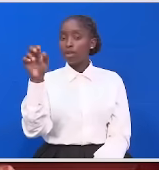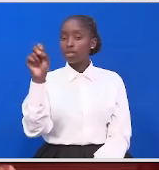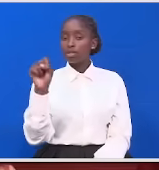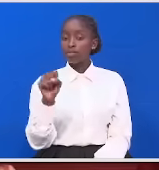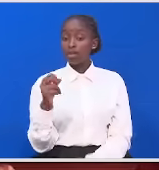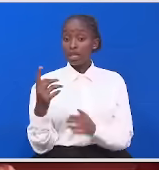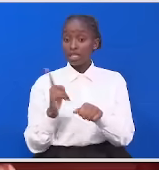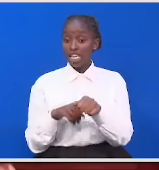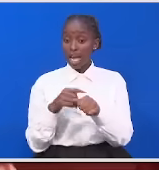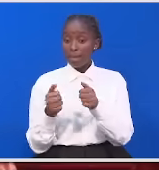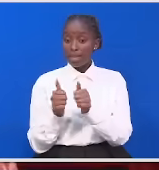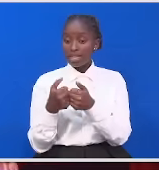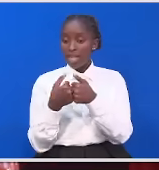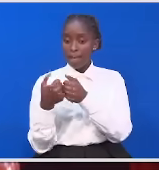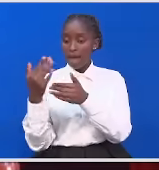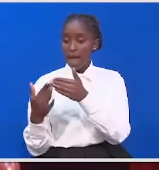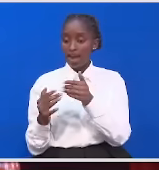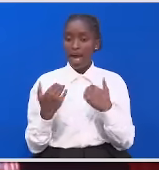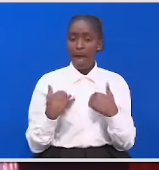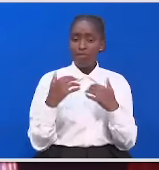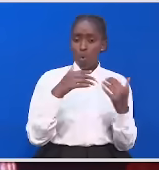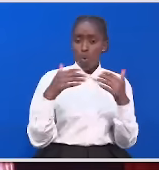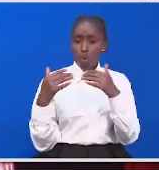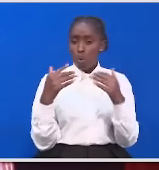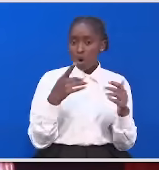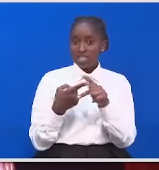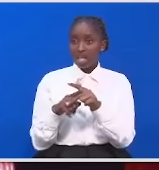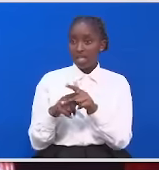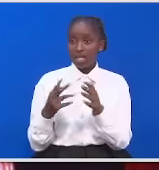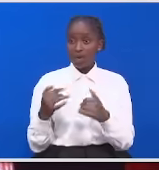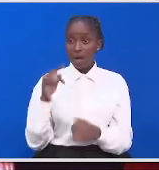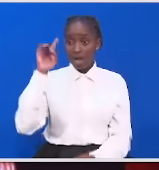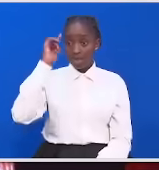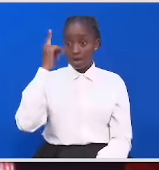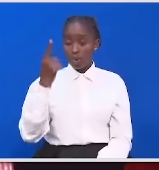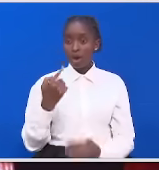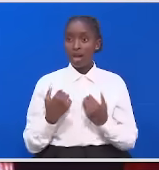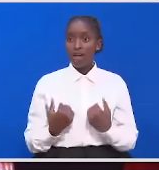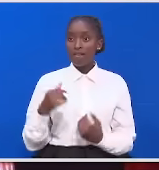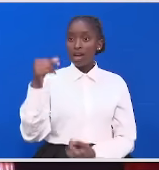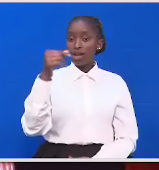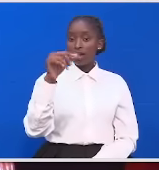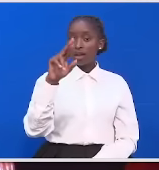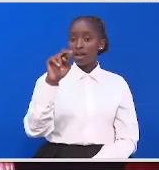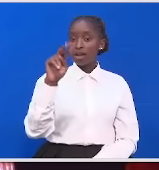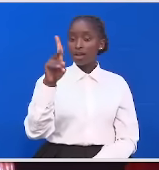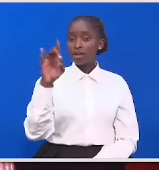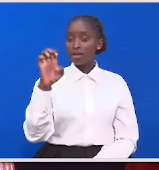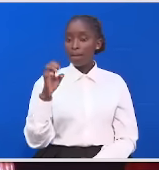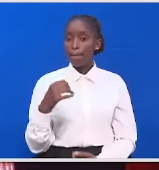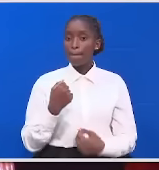there was some commotion. And I threw one stun grenade that produced a very big sound. And